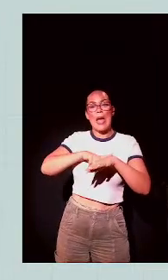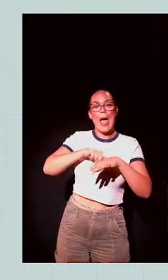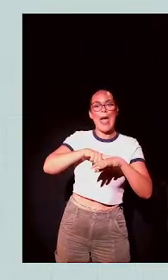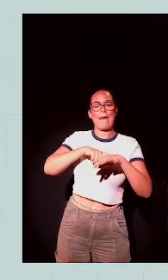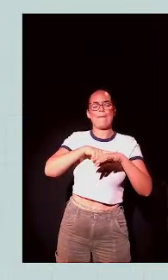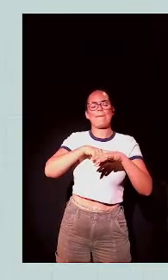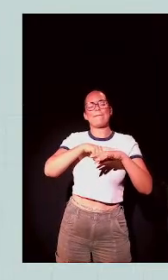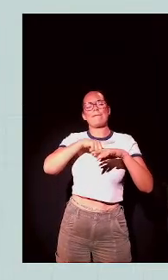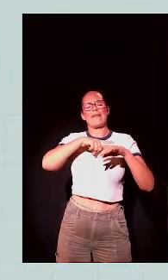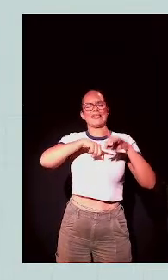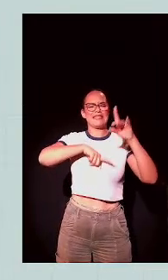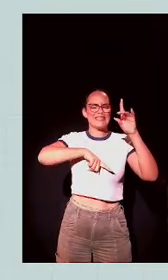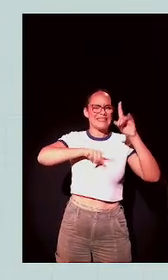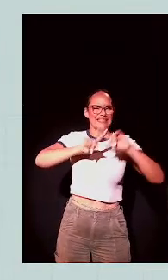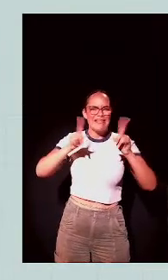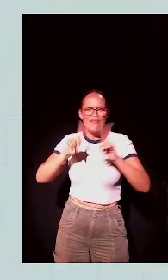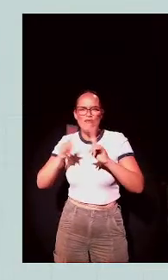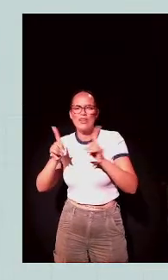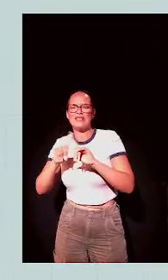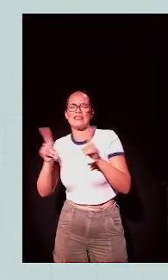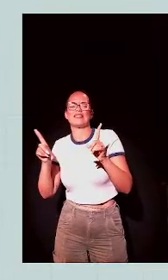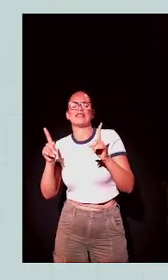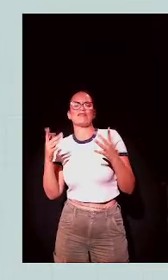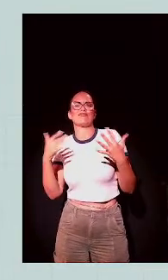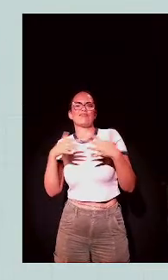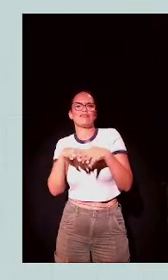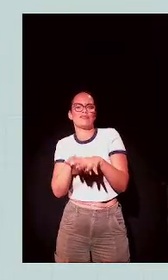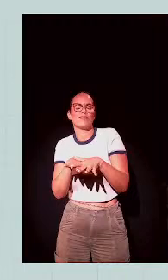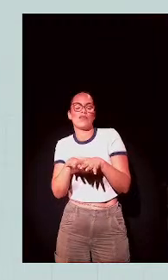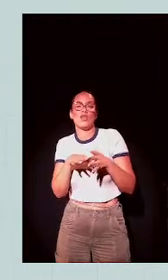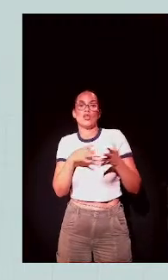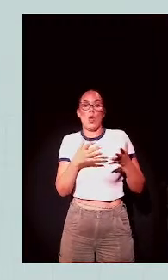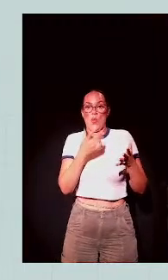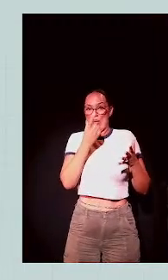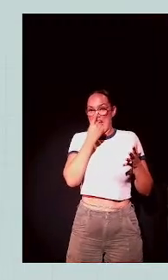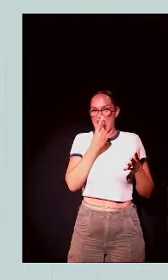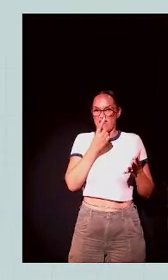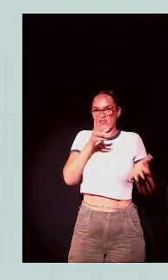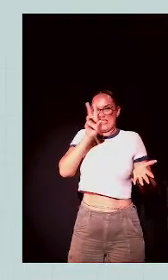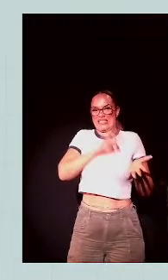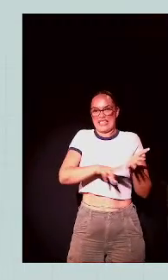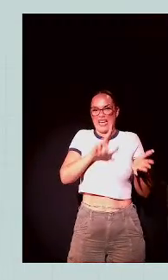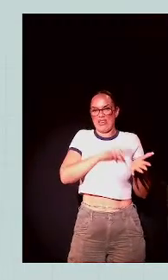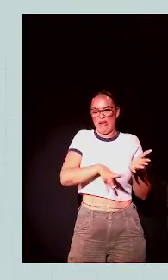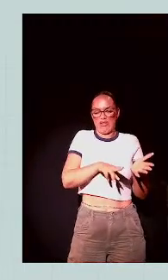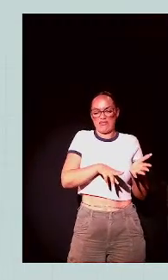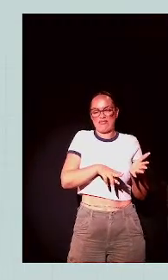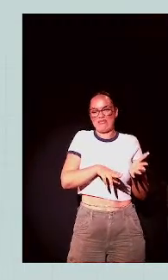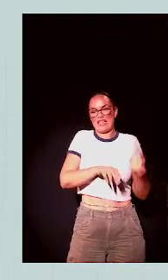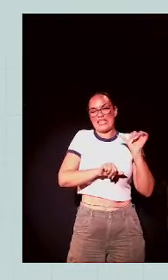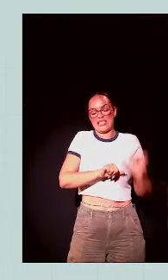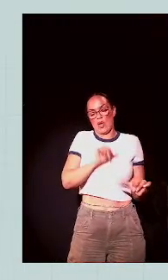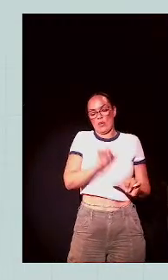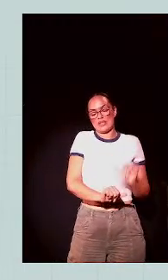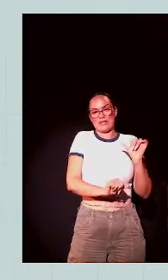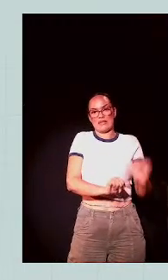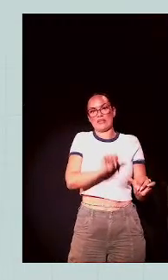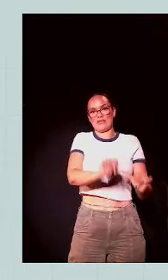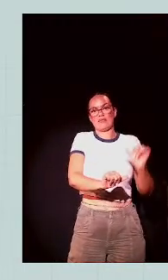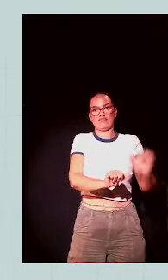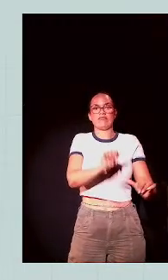and repetition. We might have something like a fairly standard cyclical sequence, which is always producing new